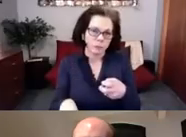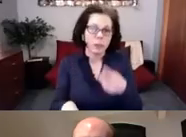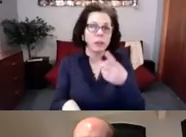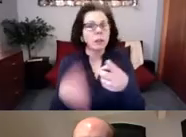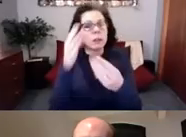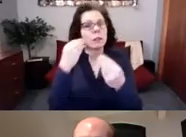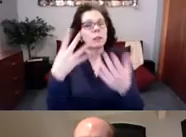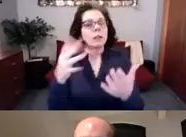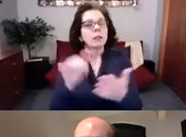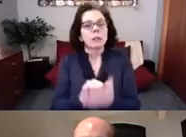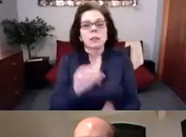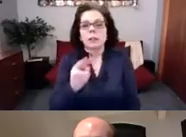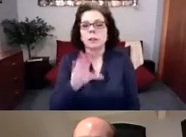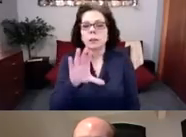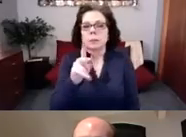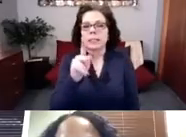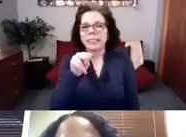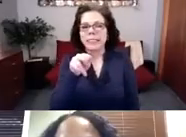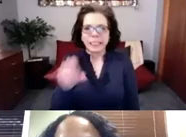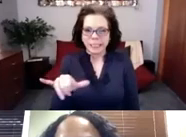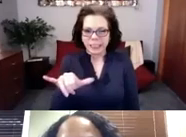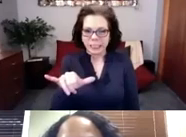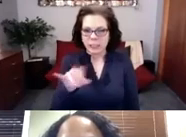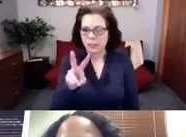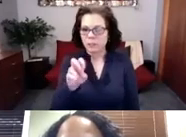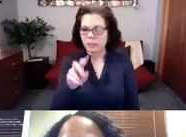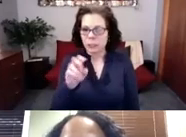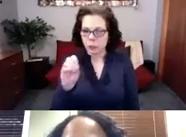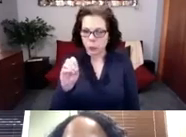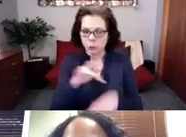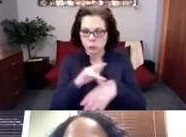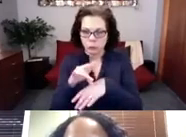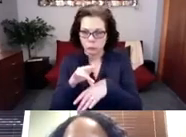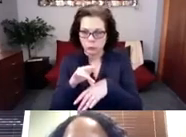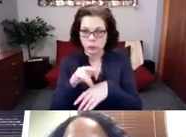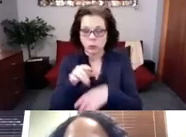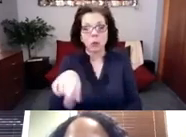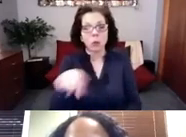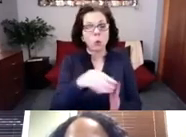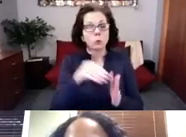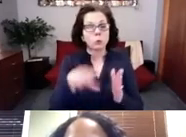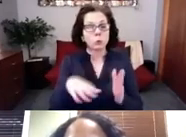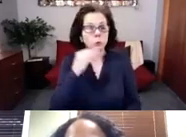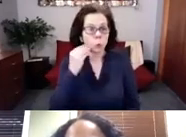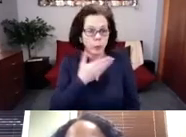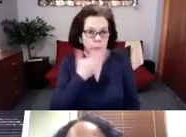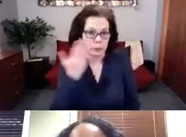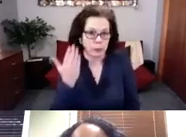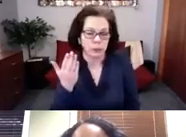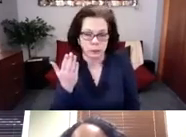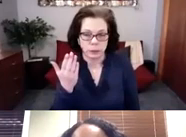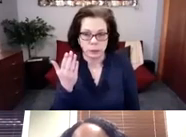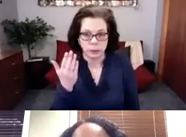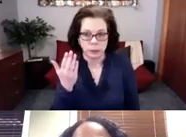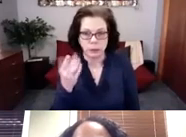McKinney-Vento resources that our district offers. This is for students experiencing homelessness. This